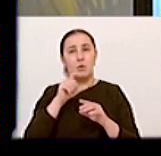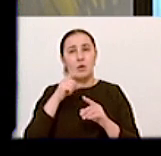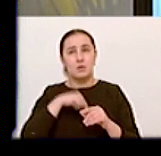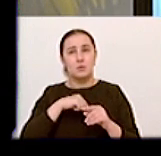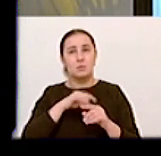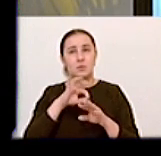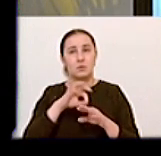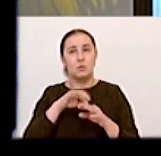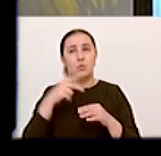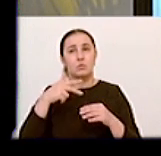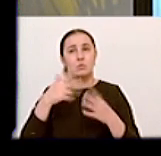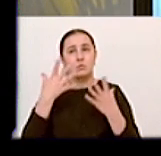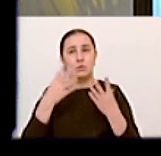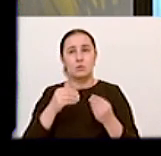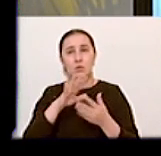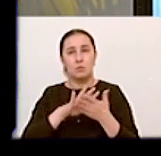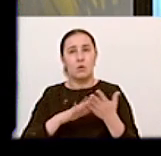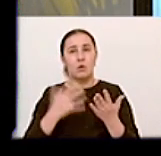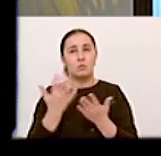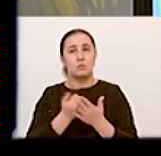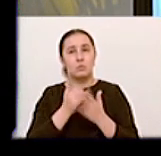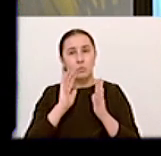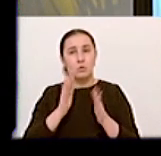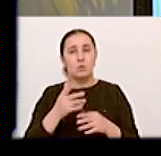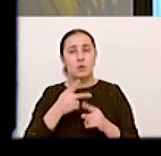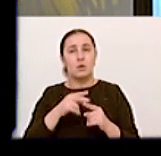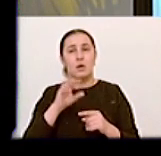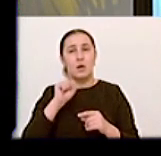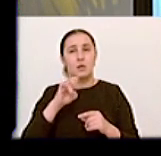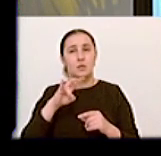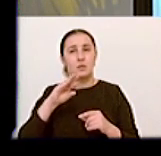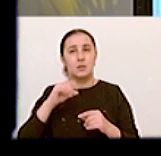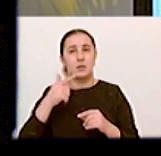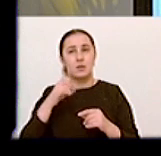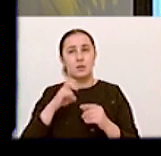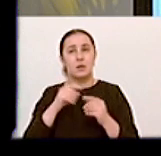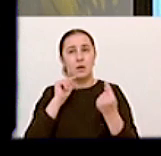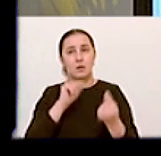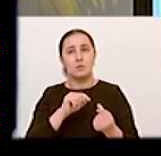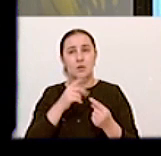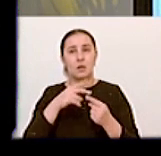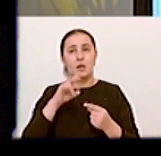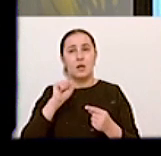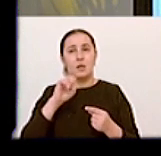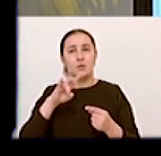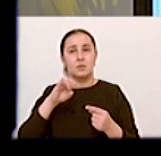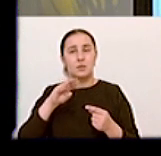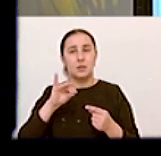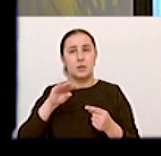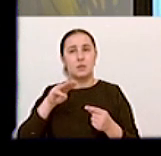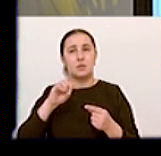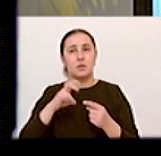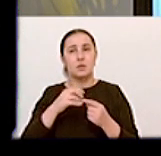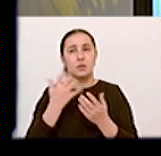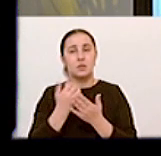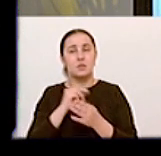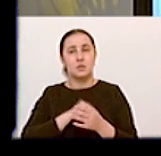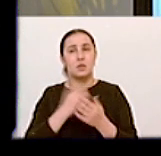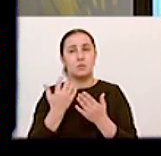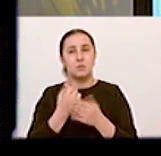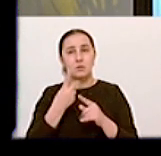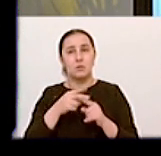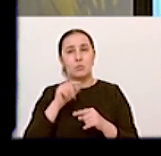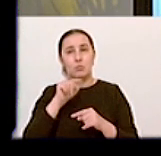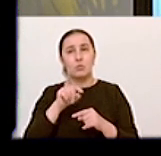kasallangandan keyin 30 kun davomida hosil bo'ladi va antigenga qarshi antitana ishlab chiqarilsa,